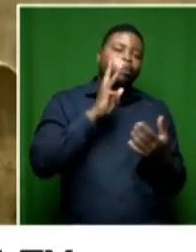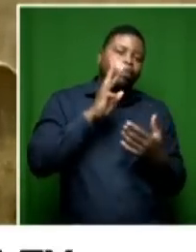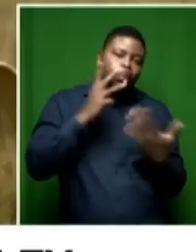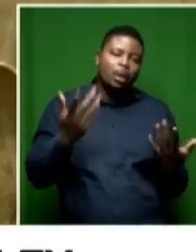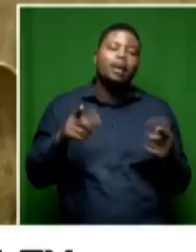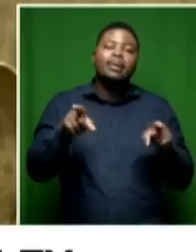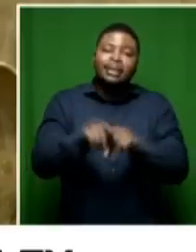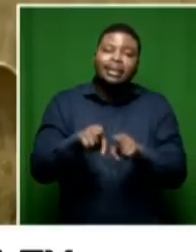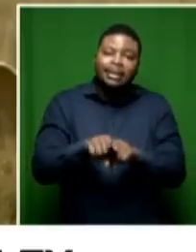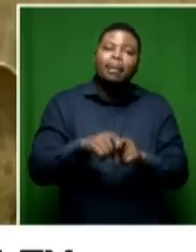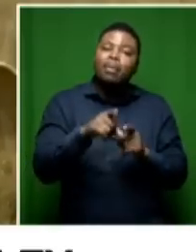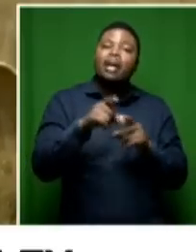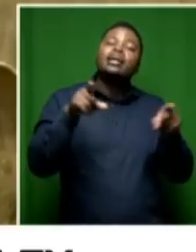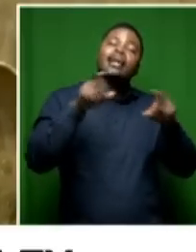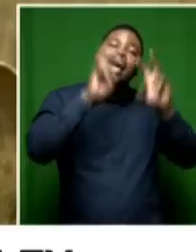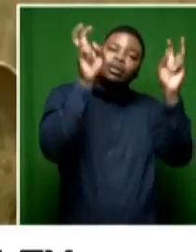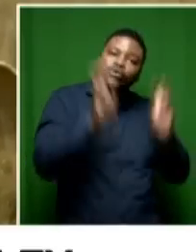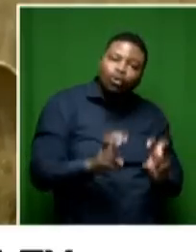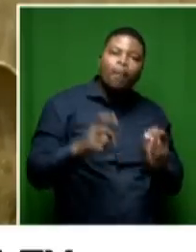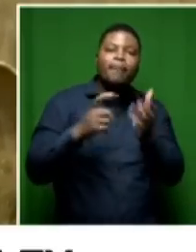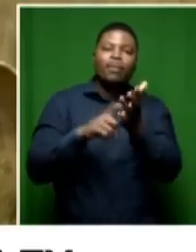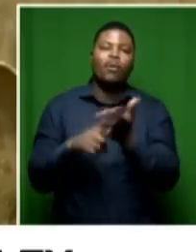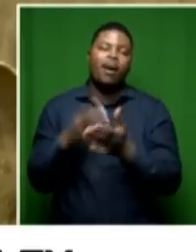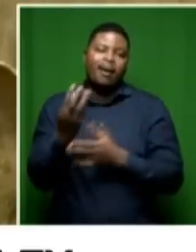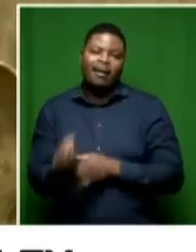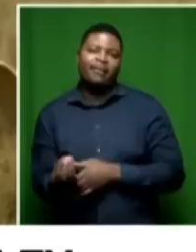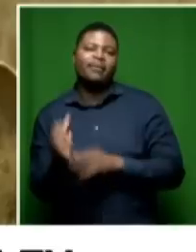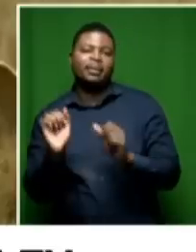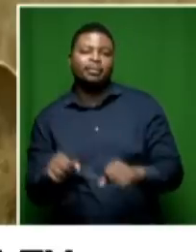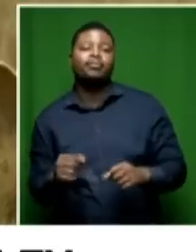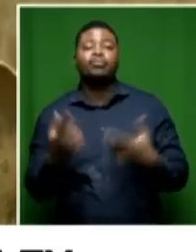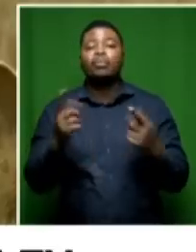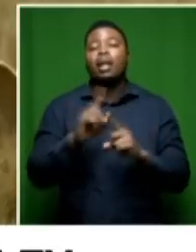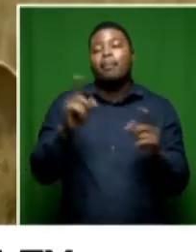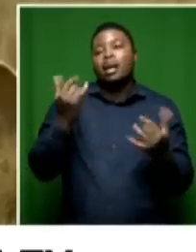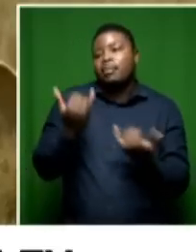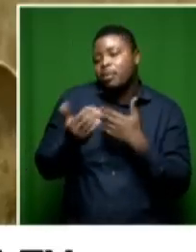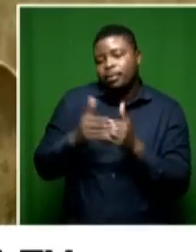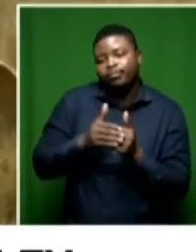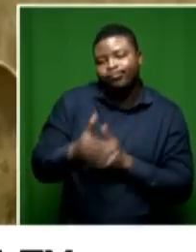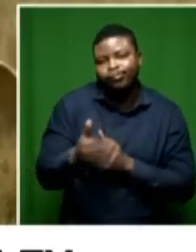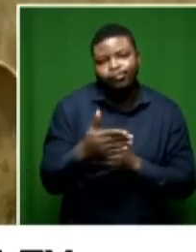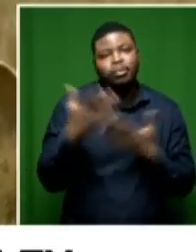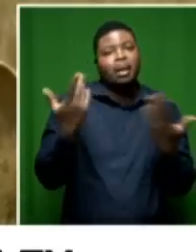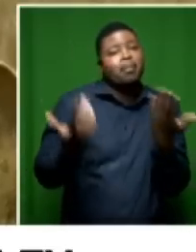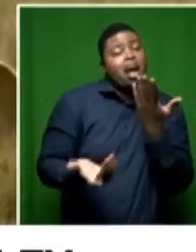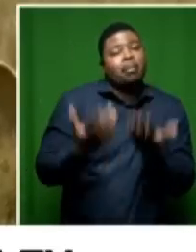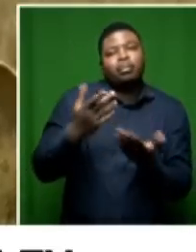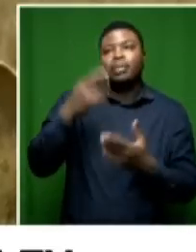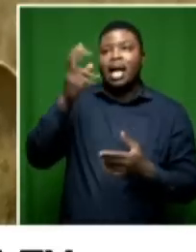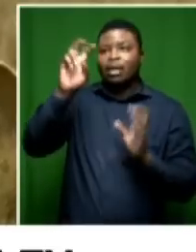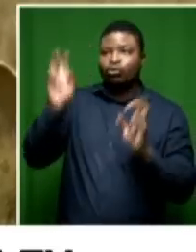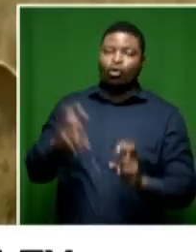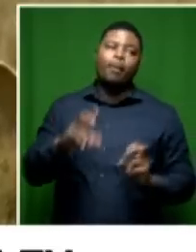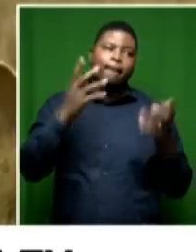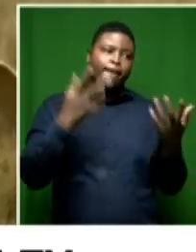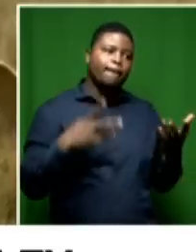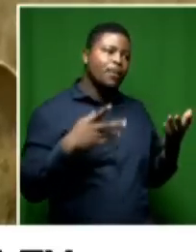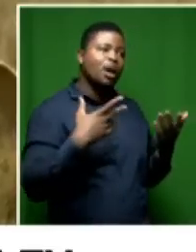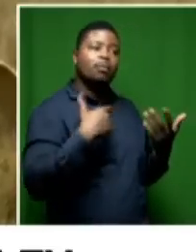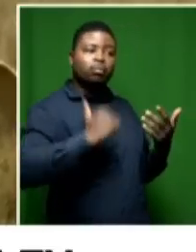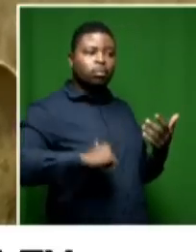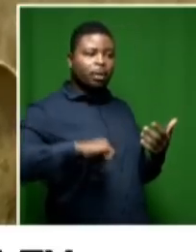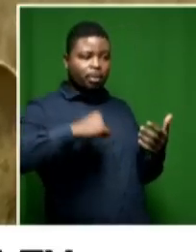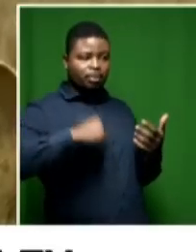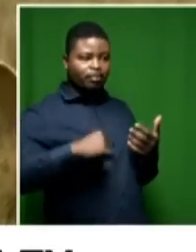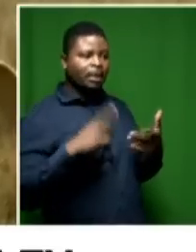if Eskom is going to send out statement regretfully once again, and then also water cuts here